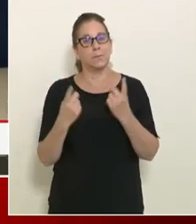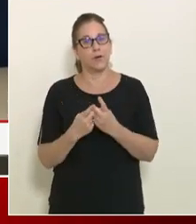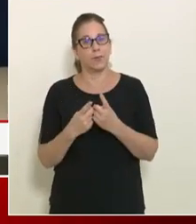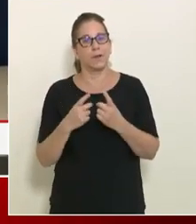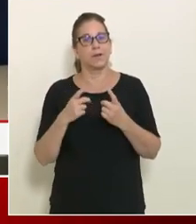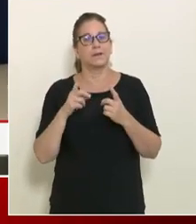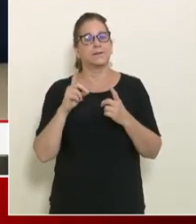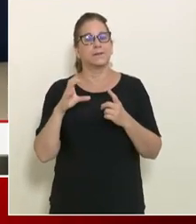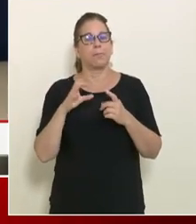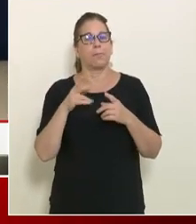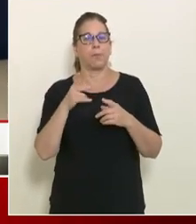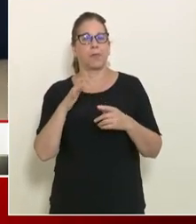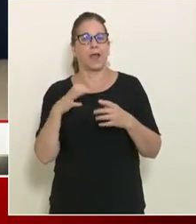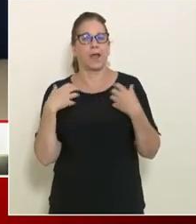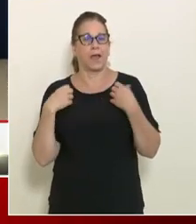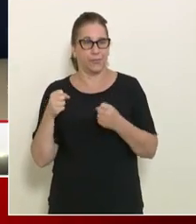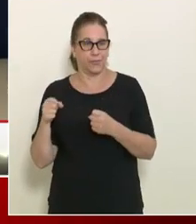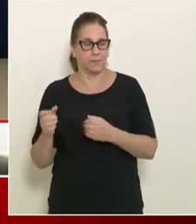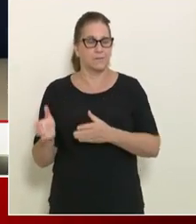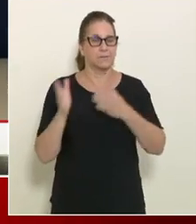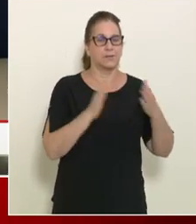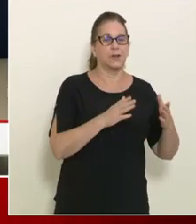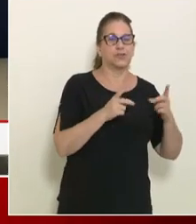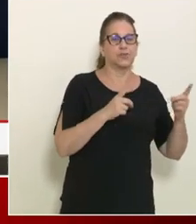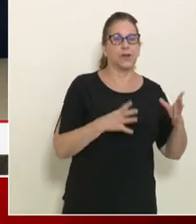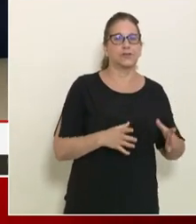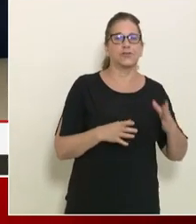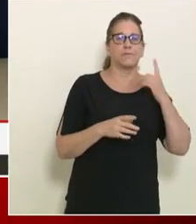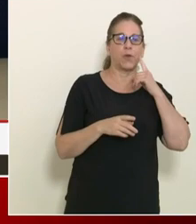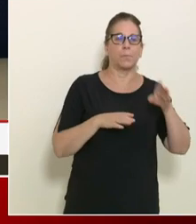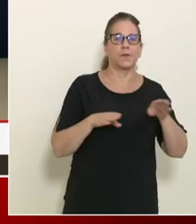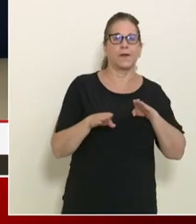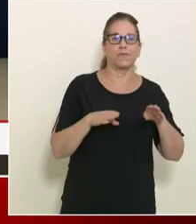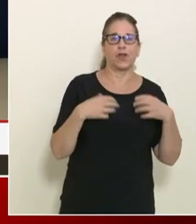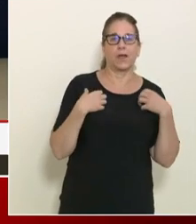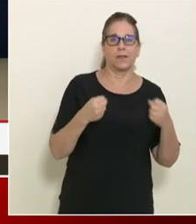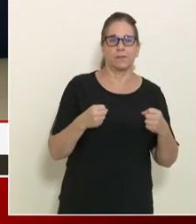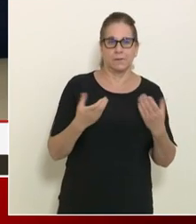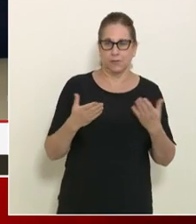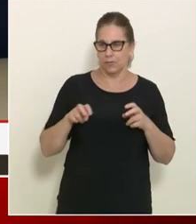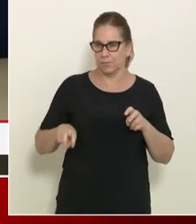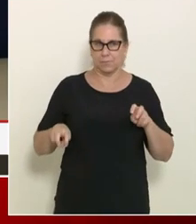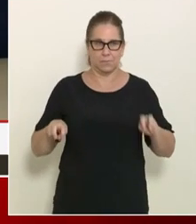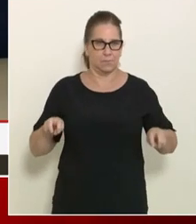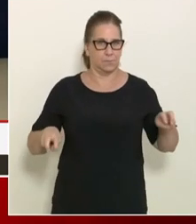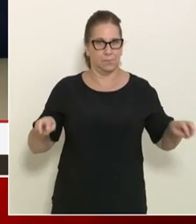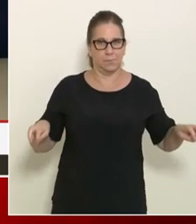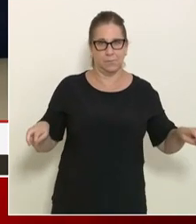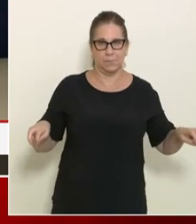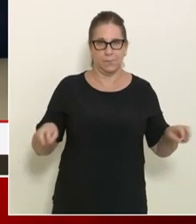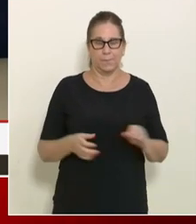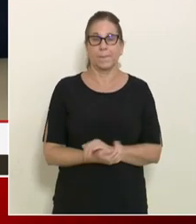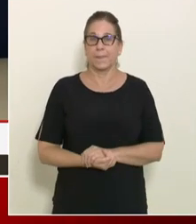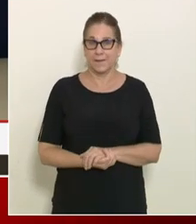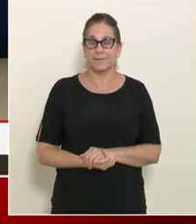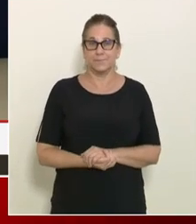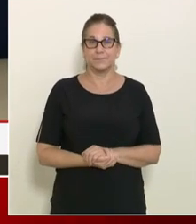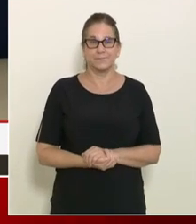of Behavioral Health, Dr. Barbara Bajron, who told me she was delighted to be here